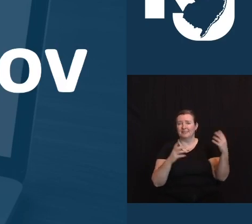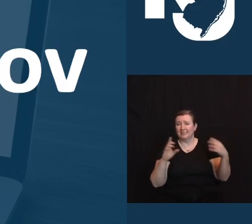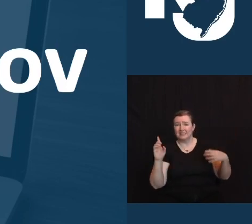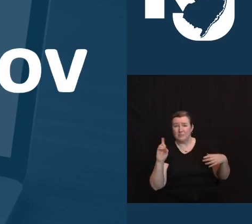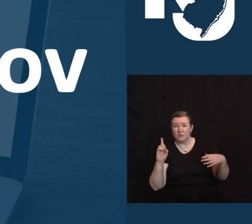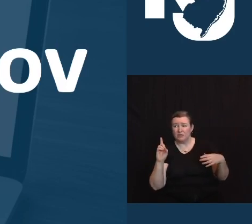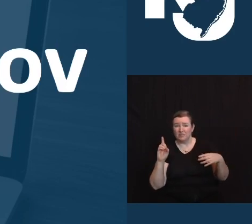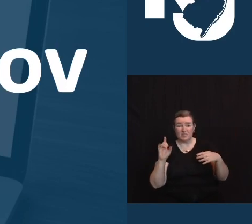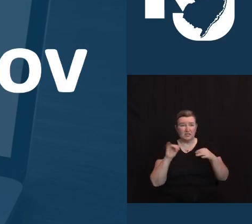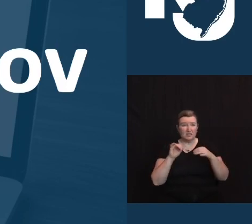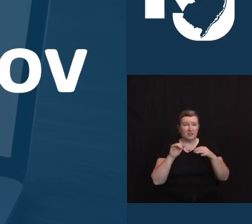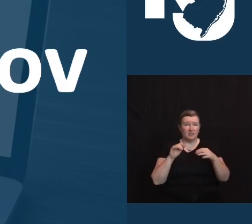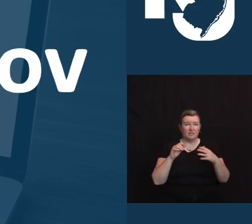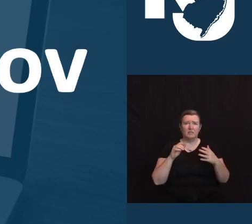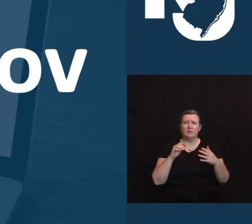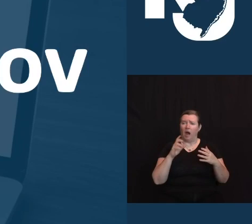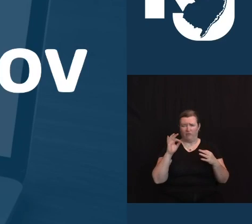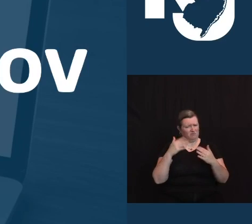a similar bill.